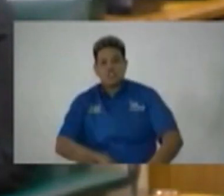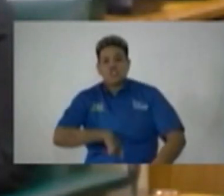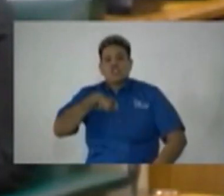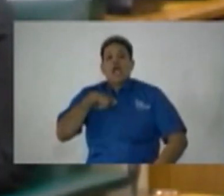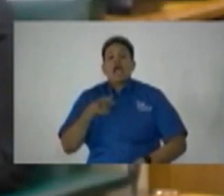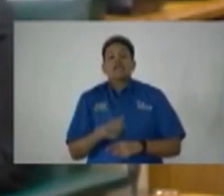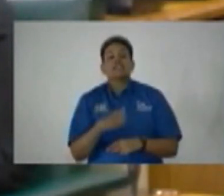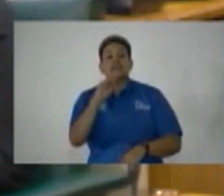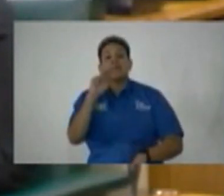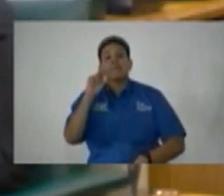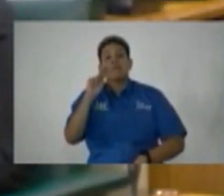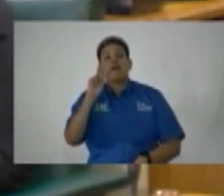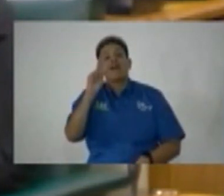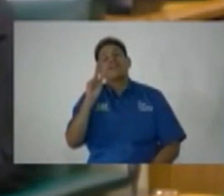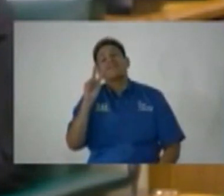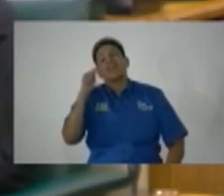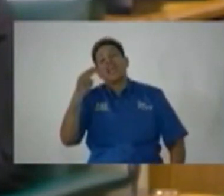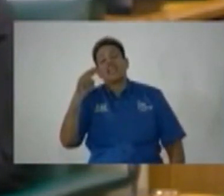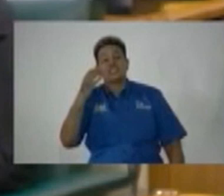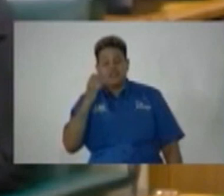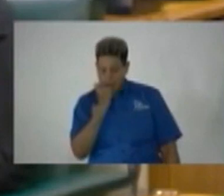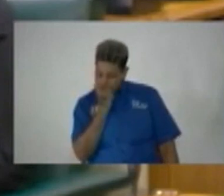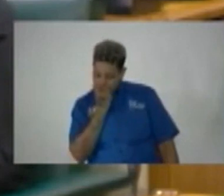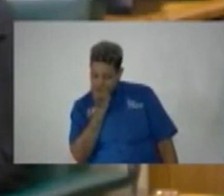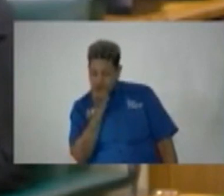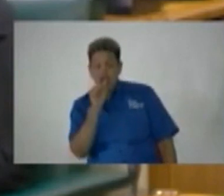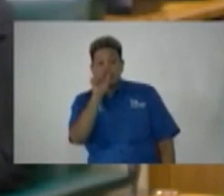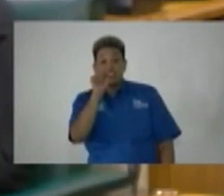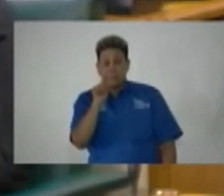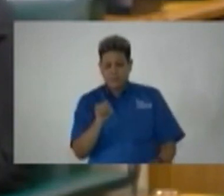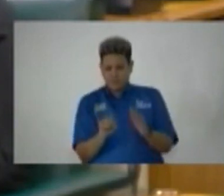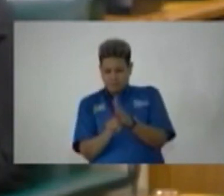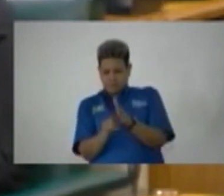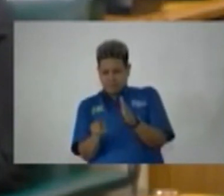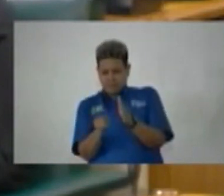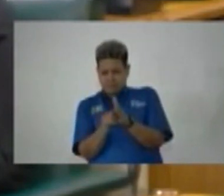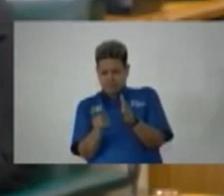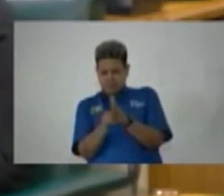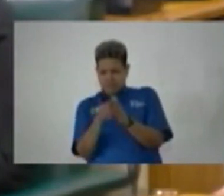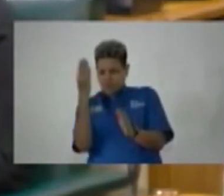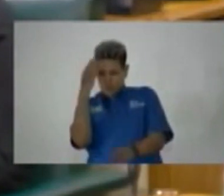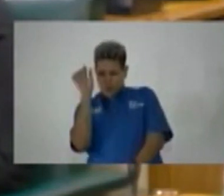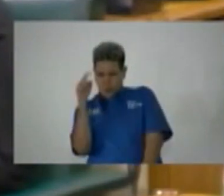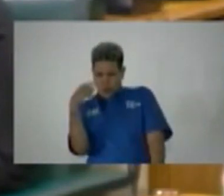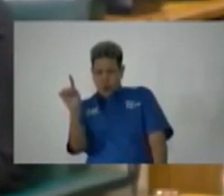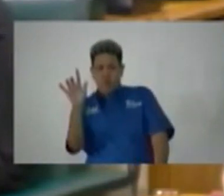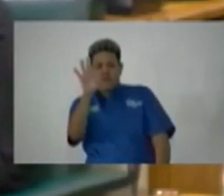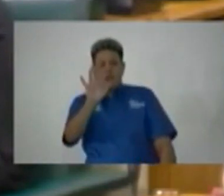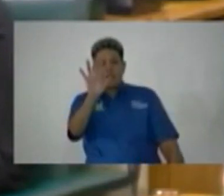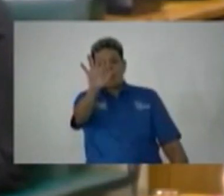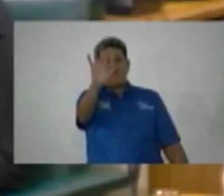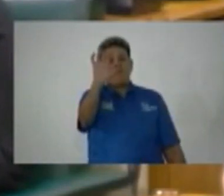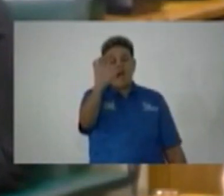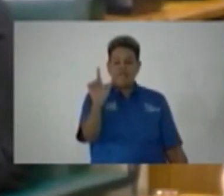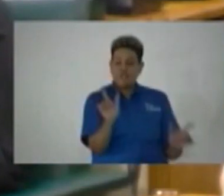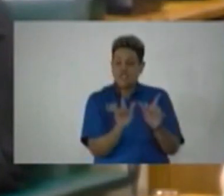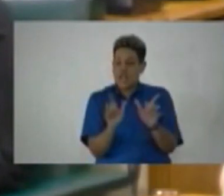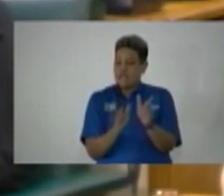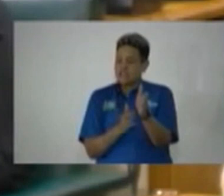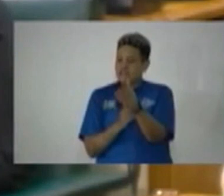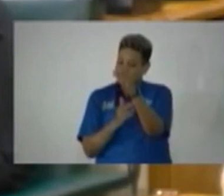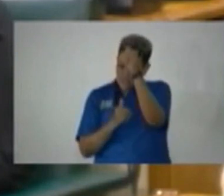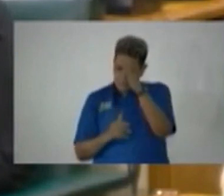marine VHF radios, and GPS devices for approximately 500 licensed